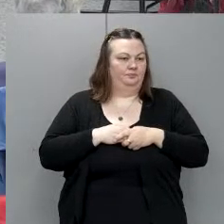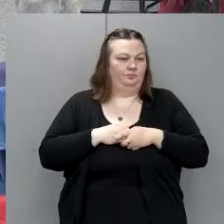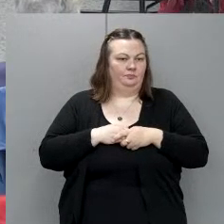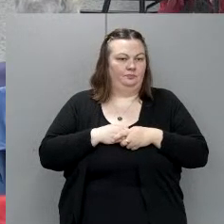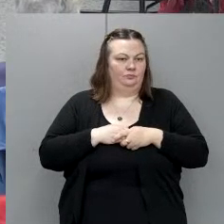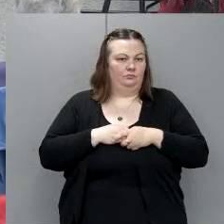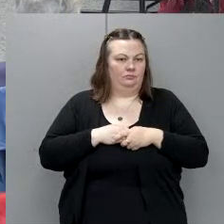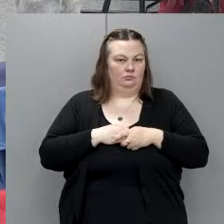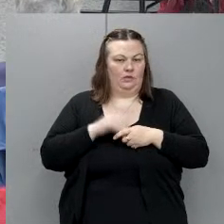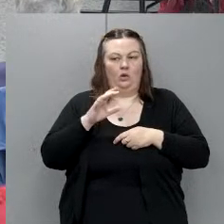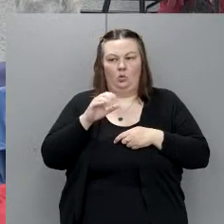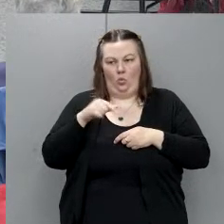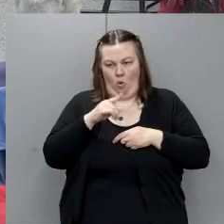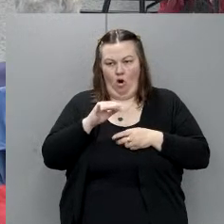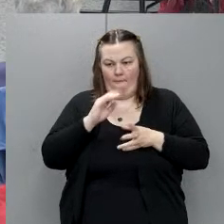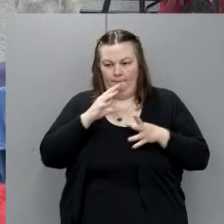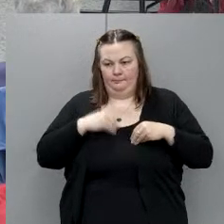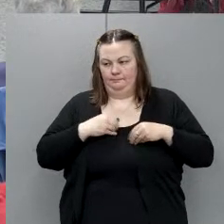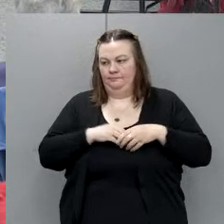There is a quorum.